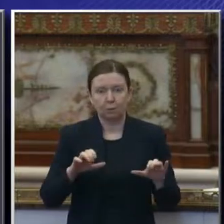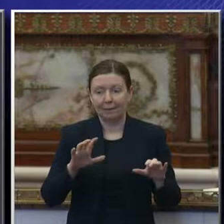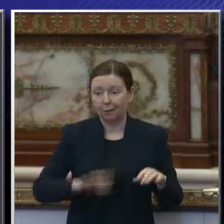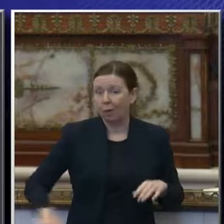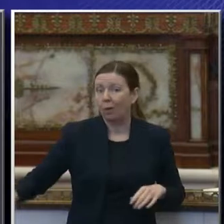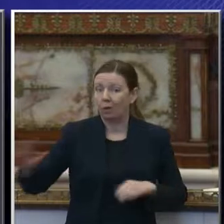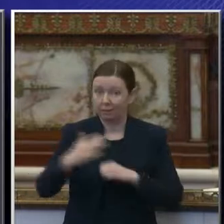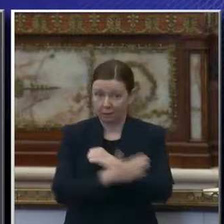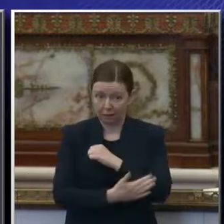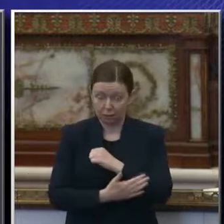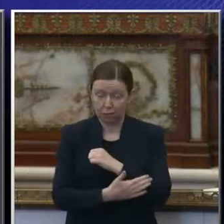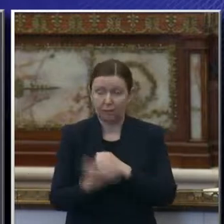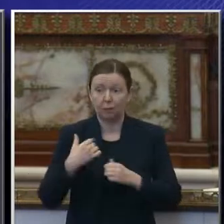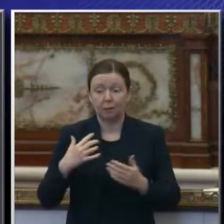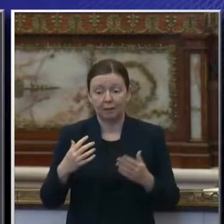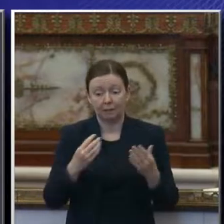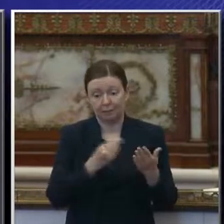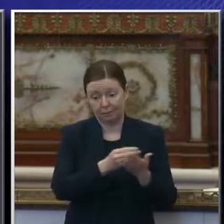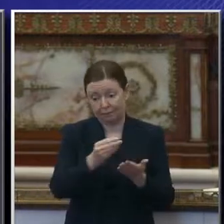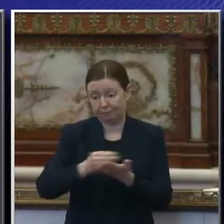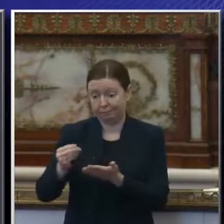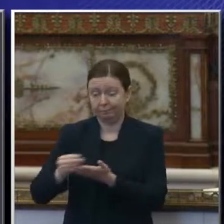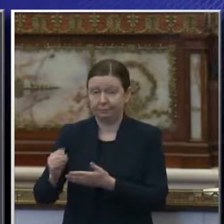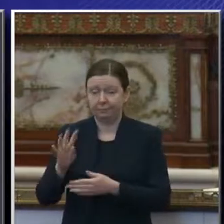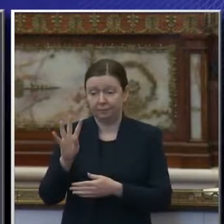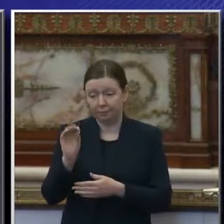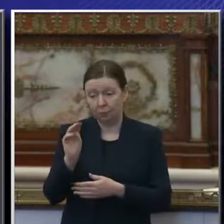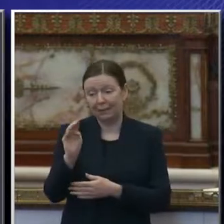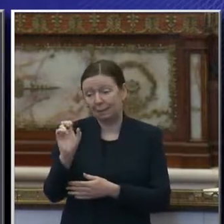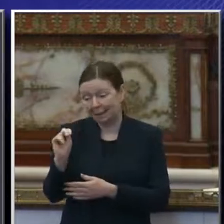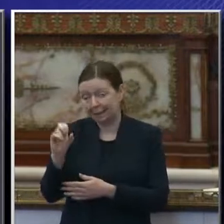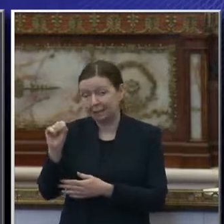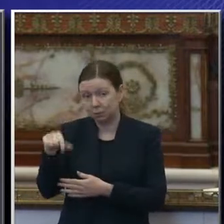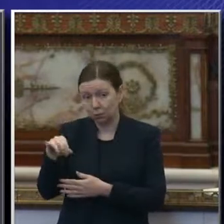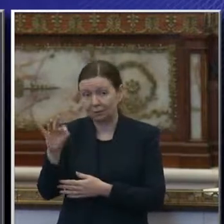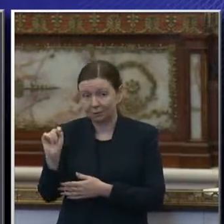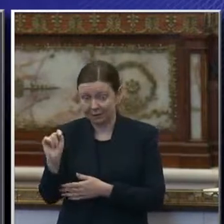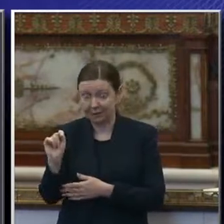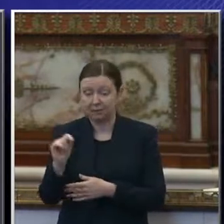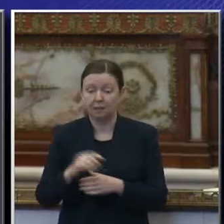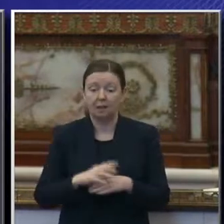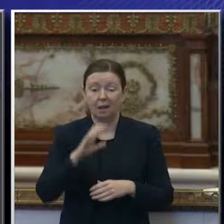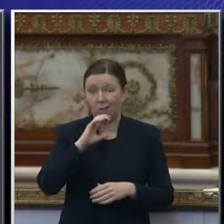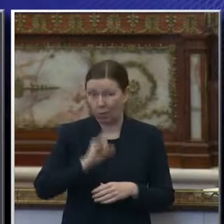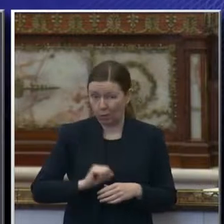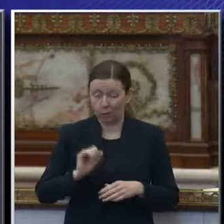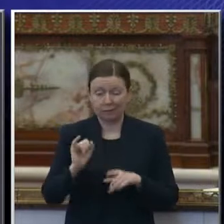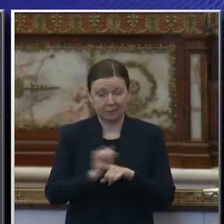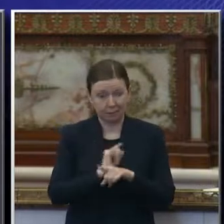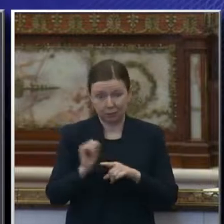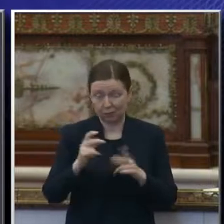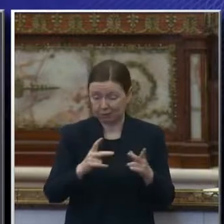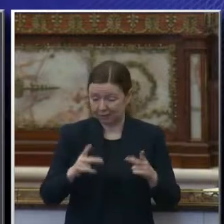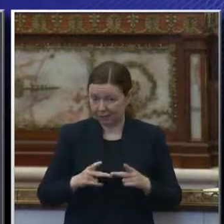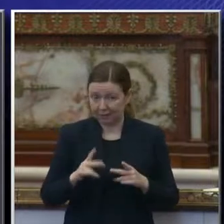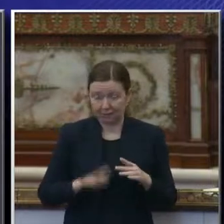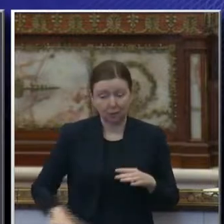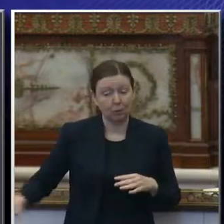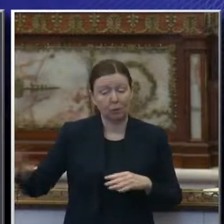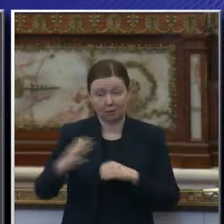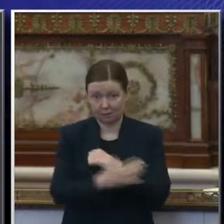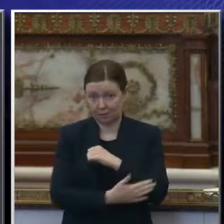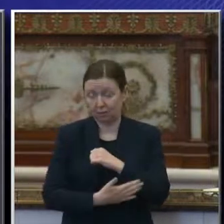country. We've acquired 40 million square feet of obsolete industrial sites across the